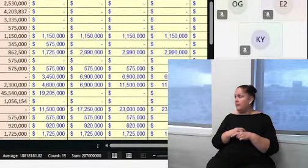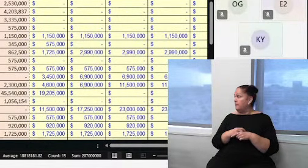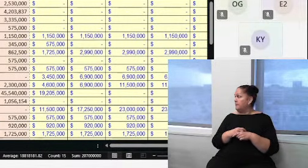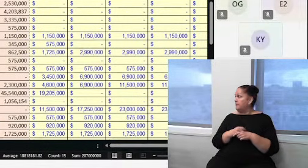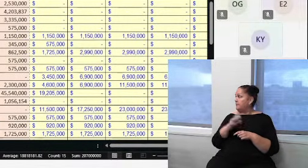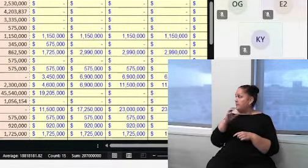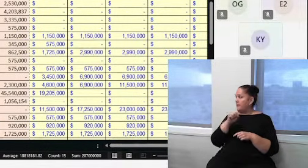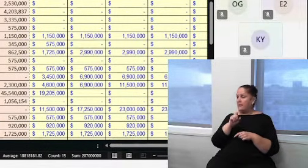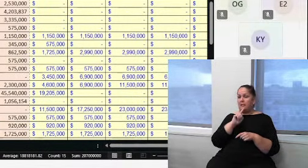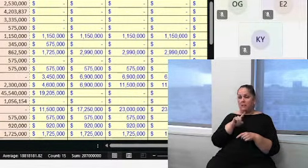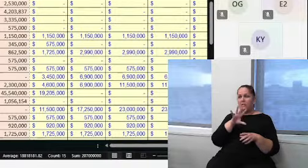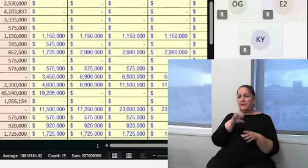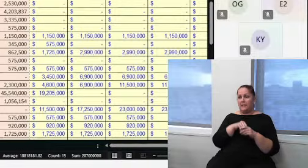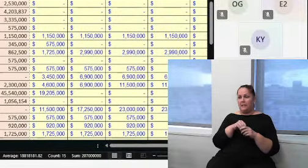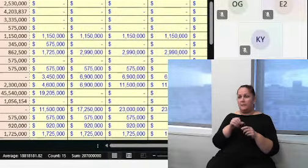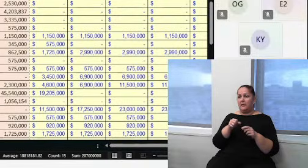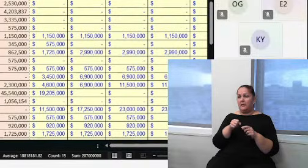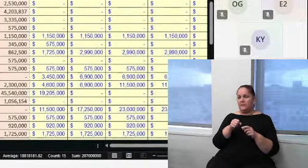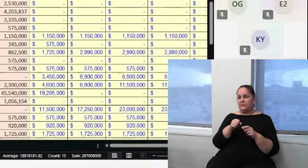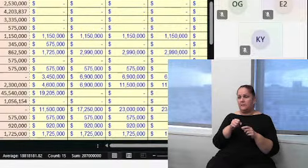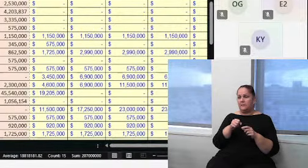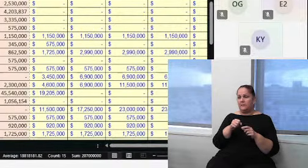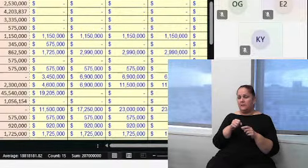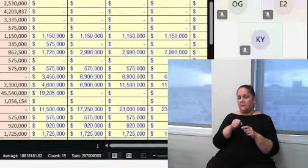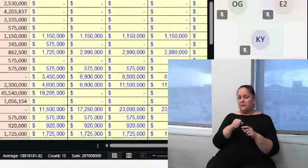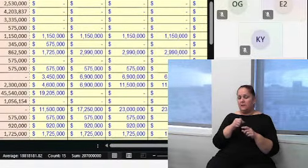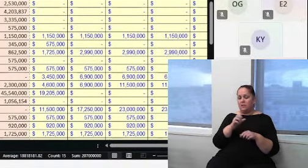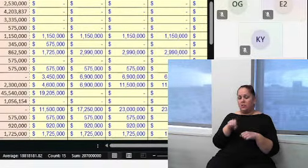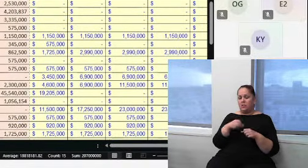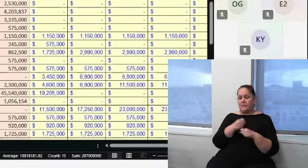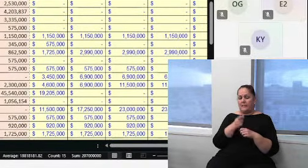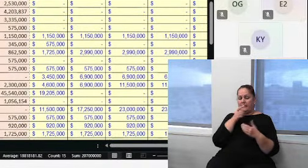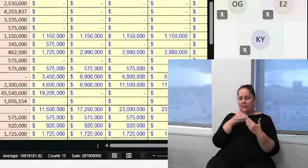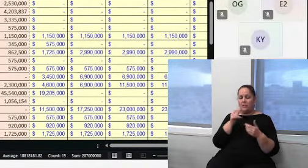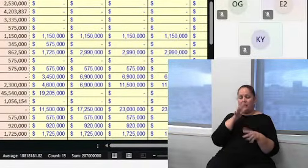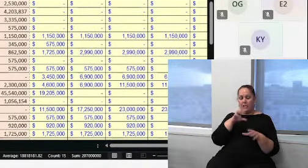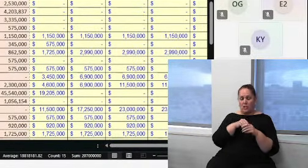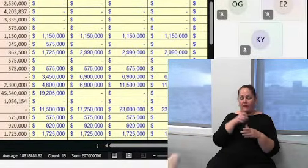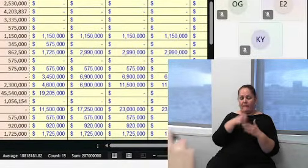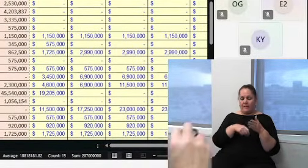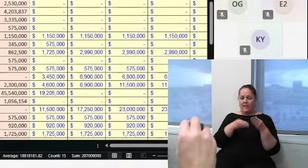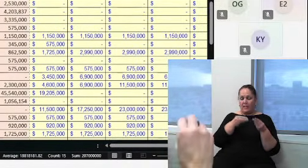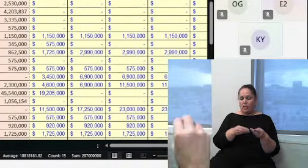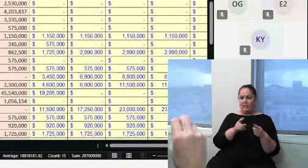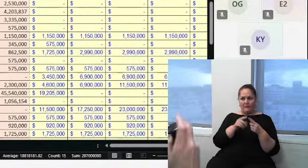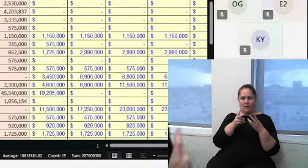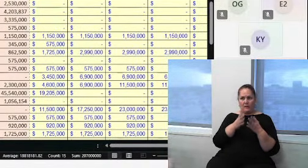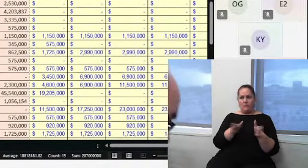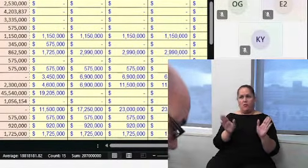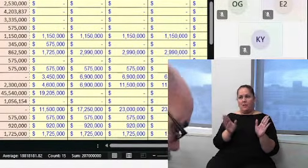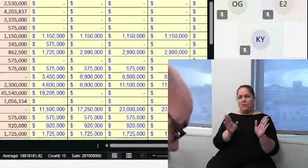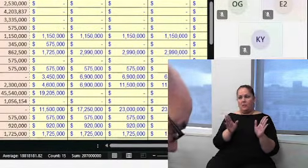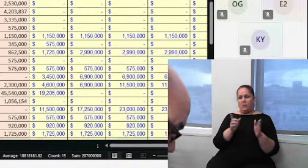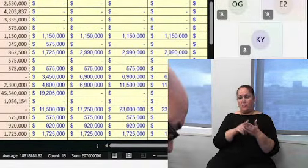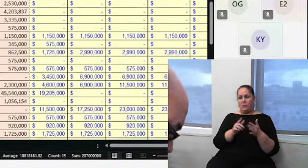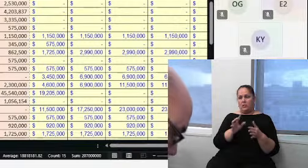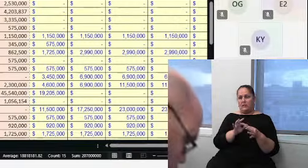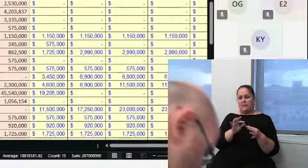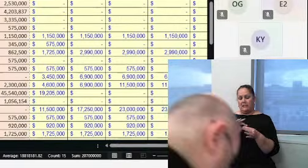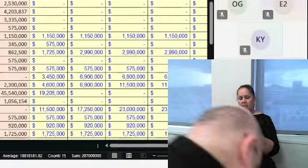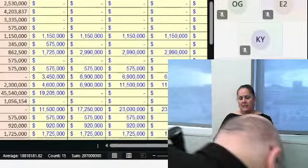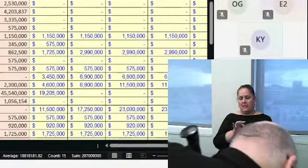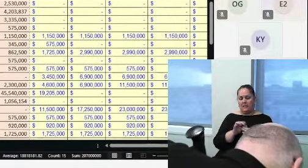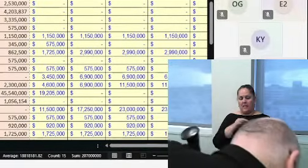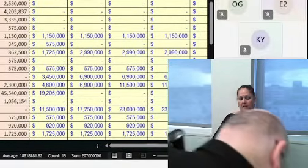right? Like I said, I answered that includes impacted assets. Just to make it easier for you, includes feeder costs. It is very broad. When